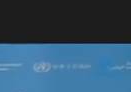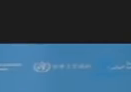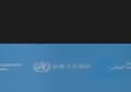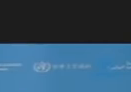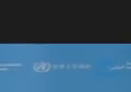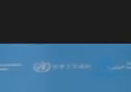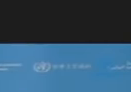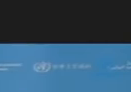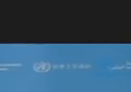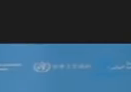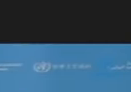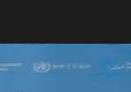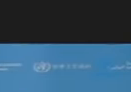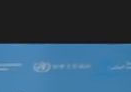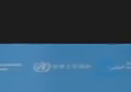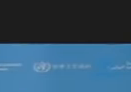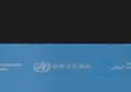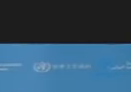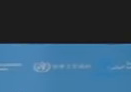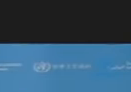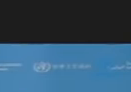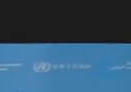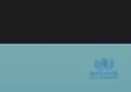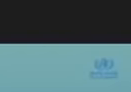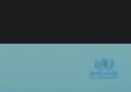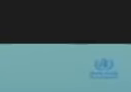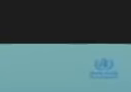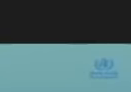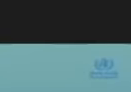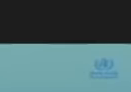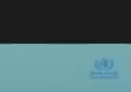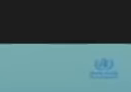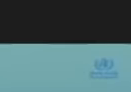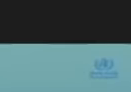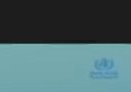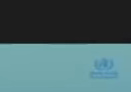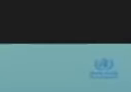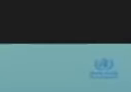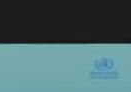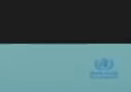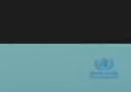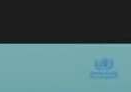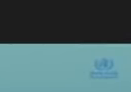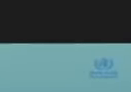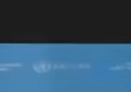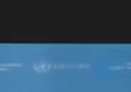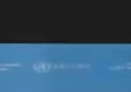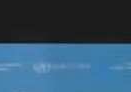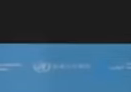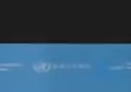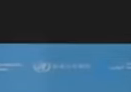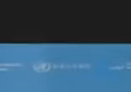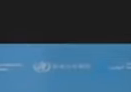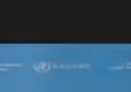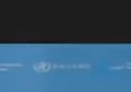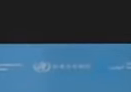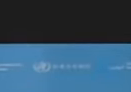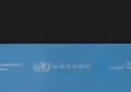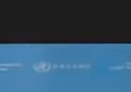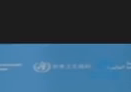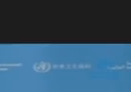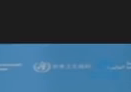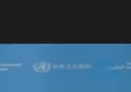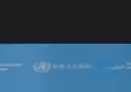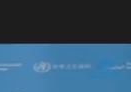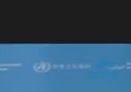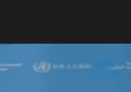countries where changes are being detected and where variants of interest are being detected. The variants that are important are